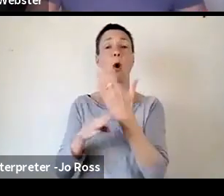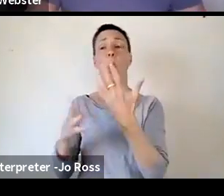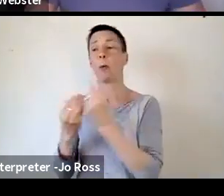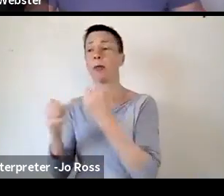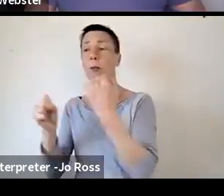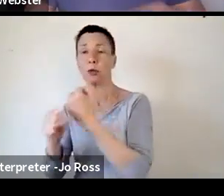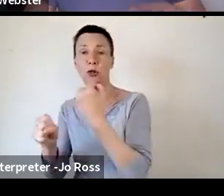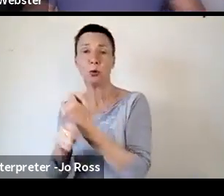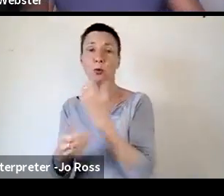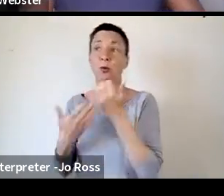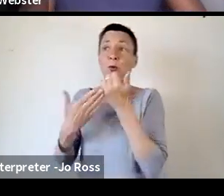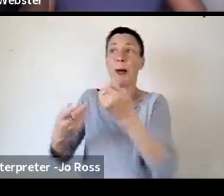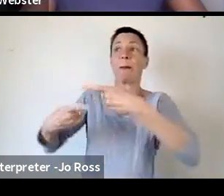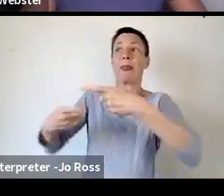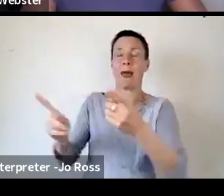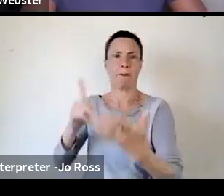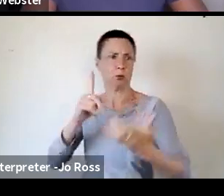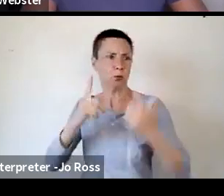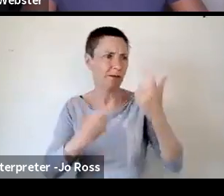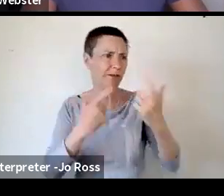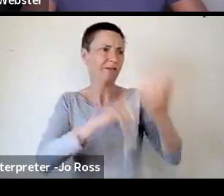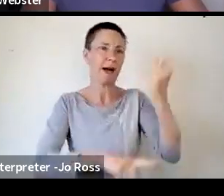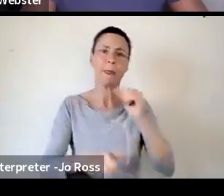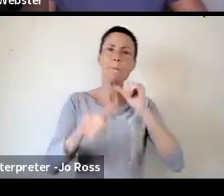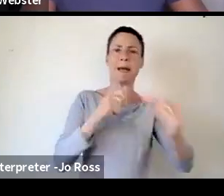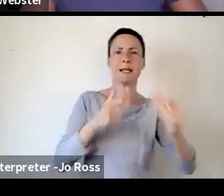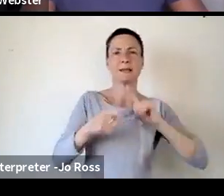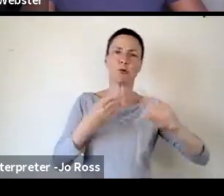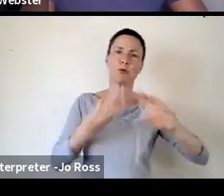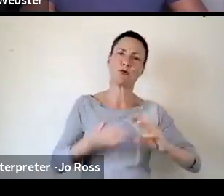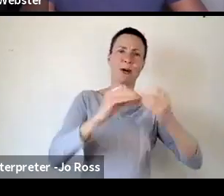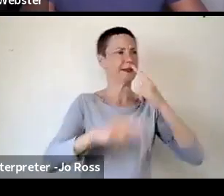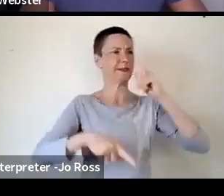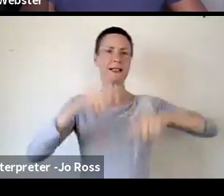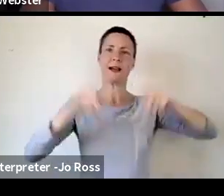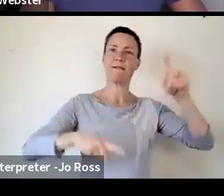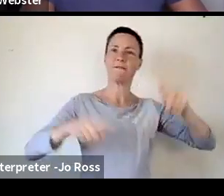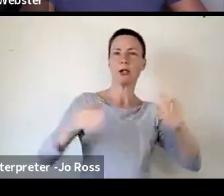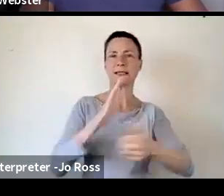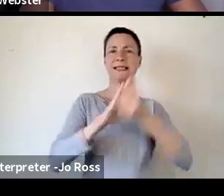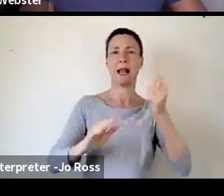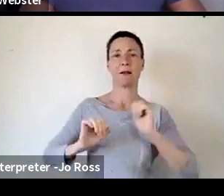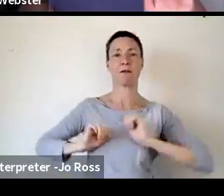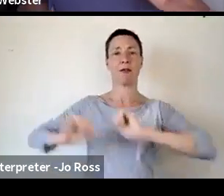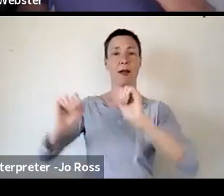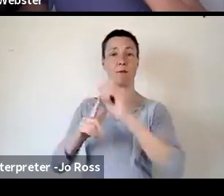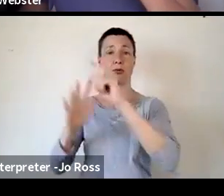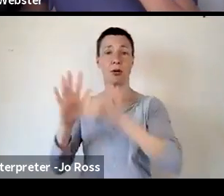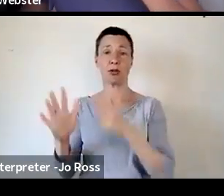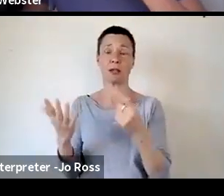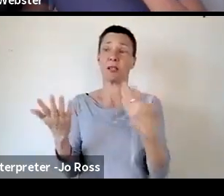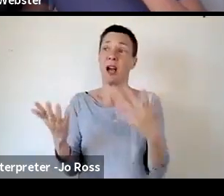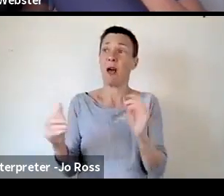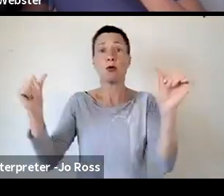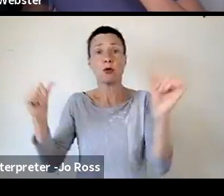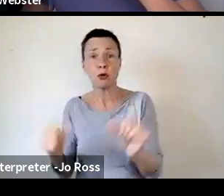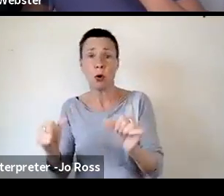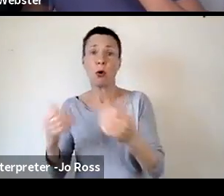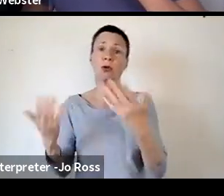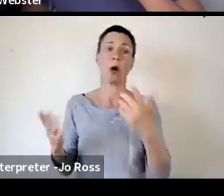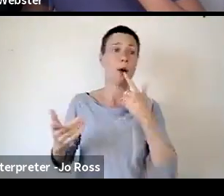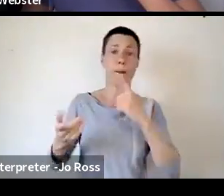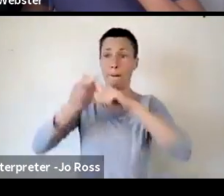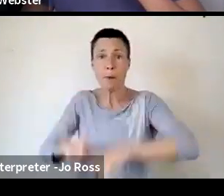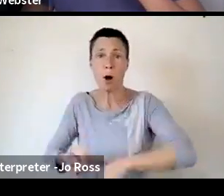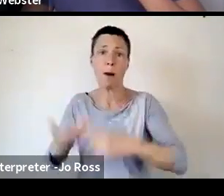producers to help them find the best and most creative and diverse talent for their projects, whether short-term,